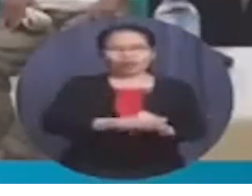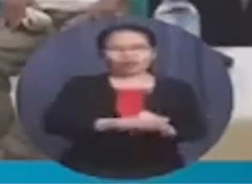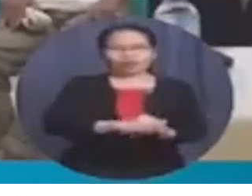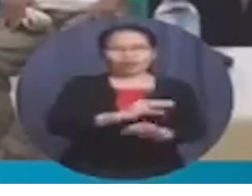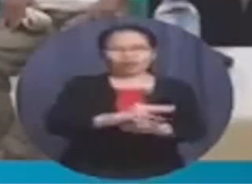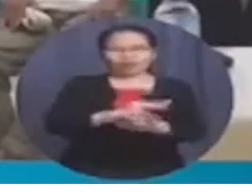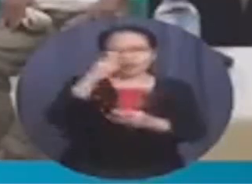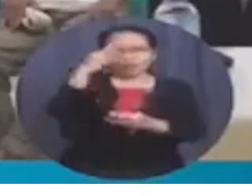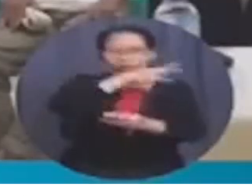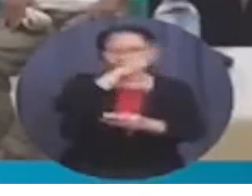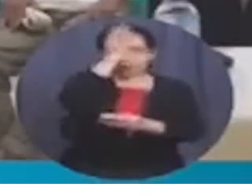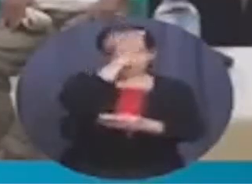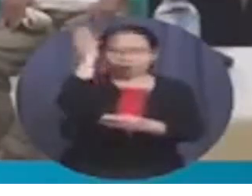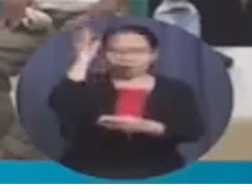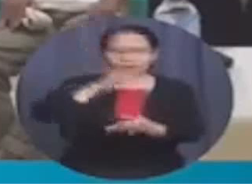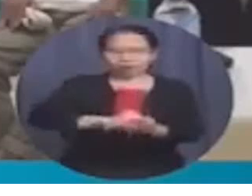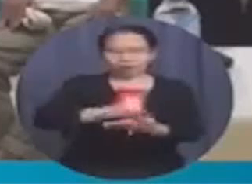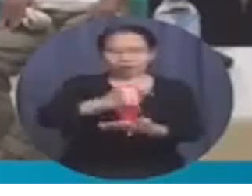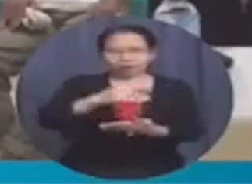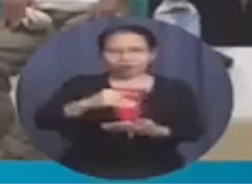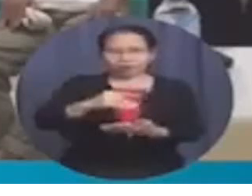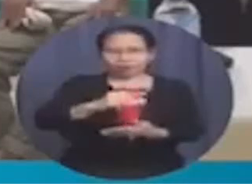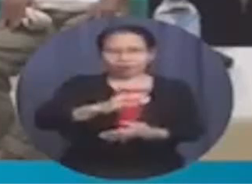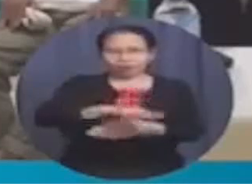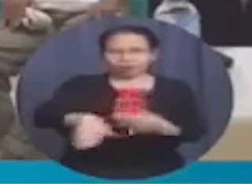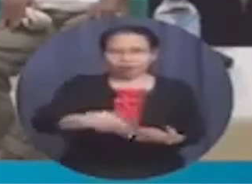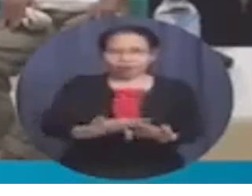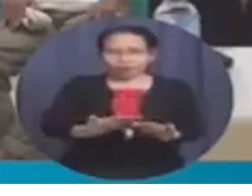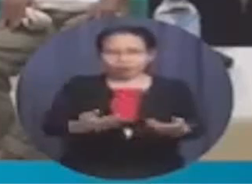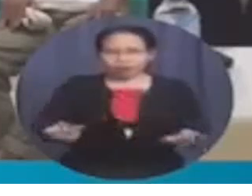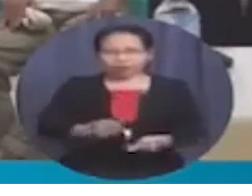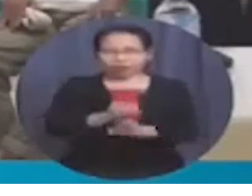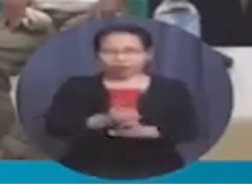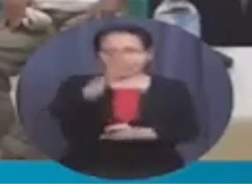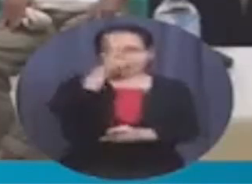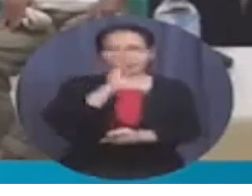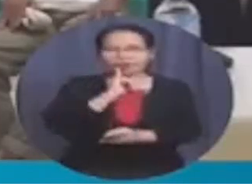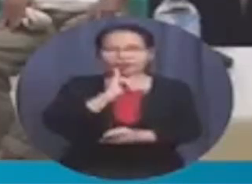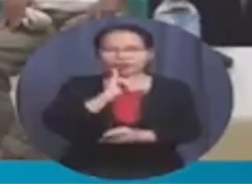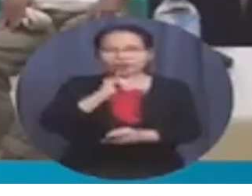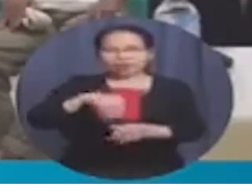eh, invento lang ng Katoliko that God is everywhere. The real God of the Bible is,